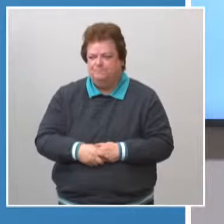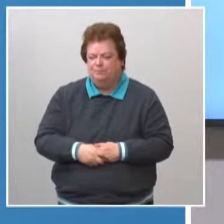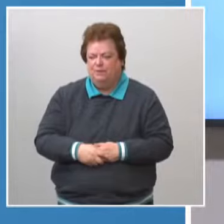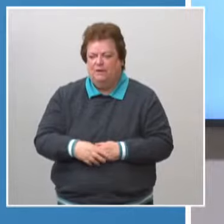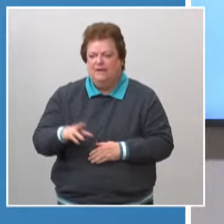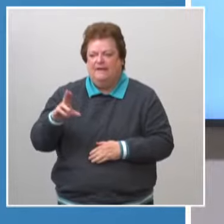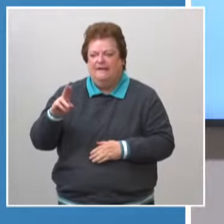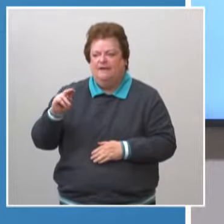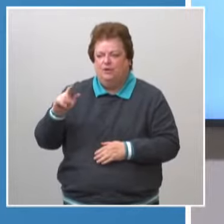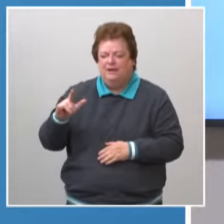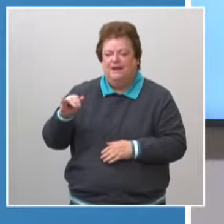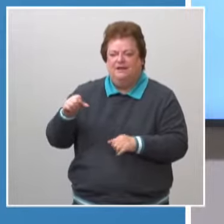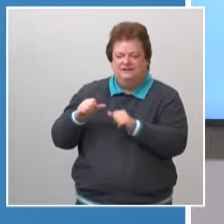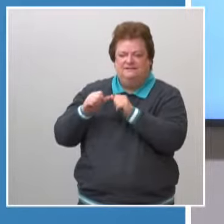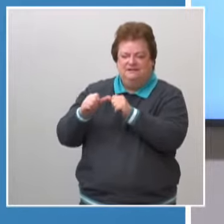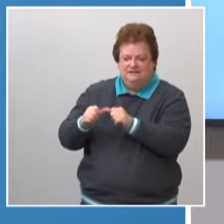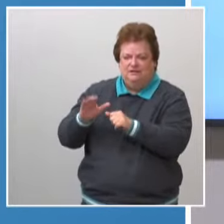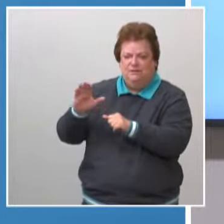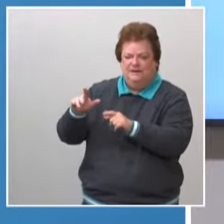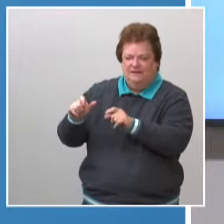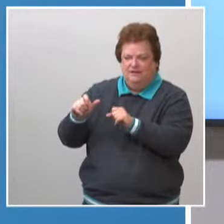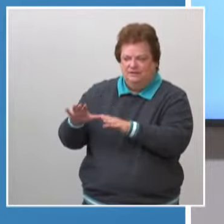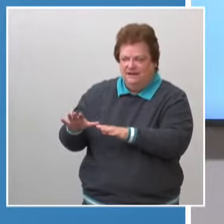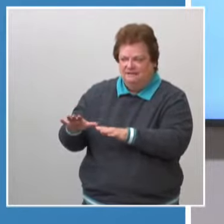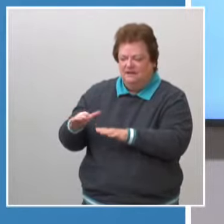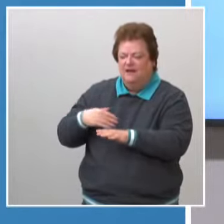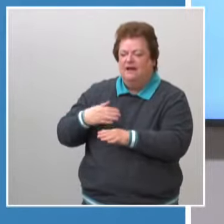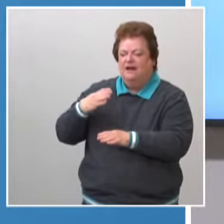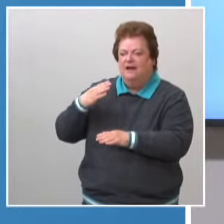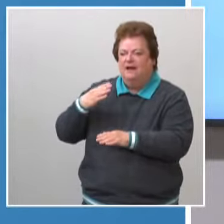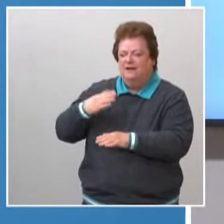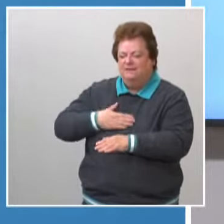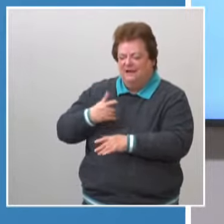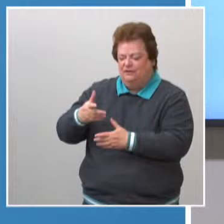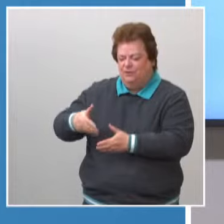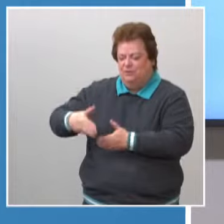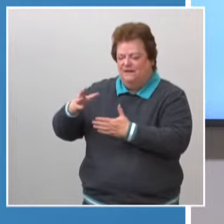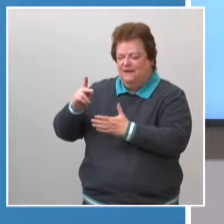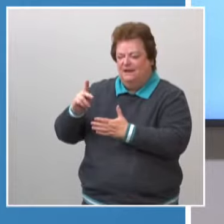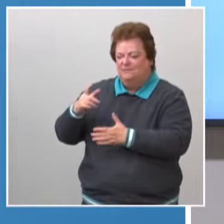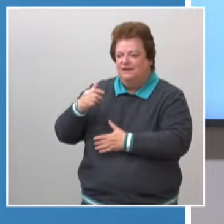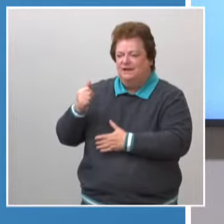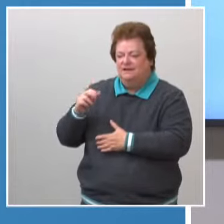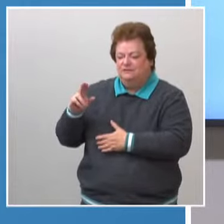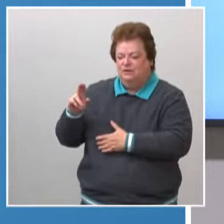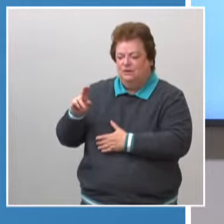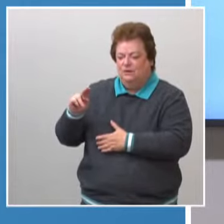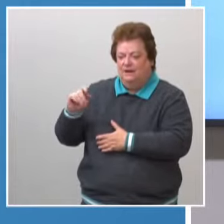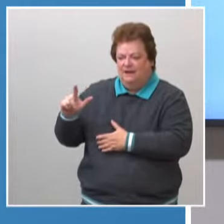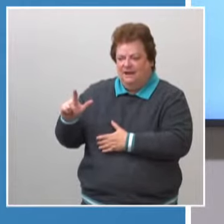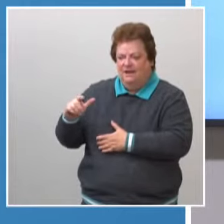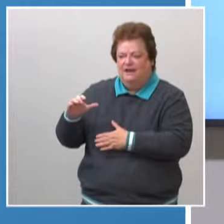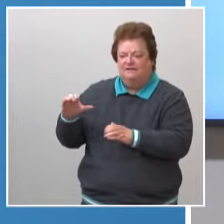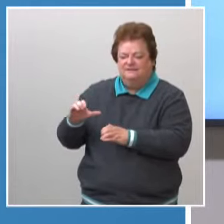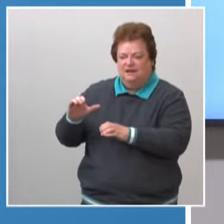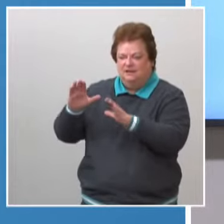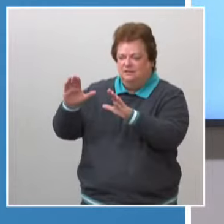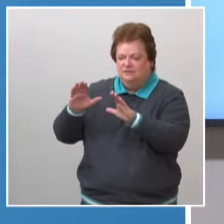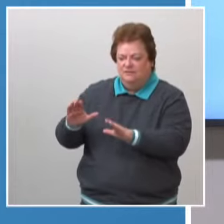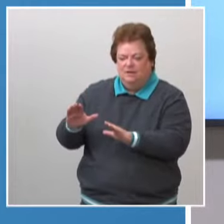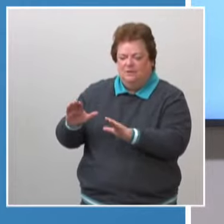And UNL is continuing the testing. Matt, I'm glad you brought that up because the university really has been a